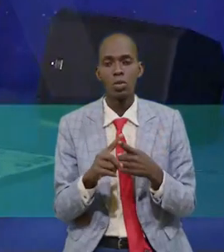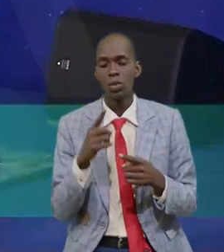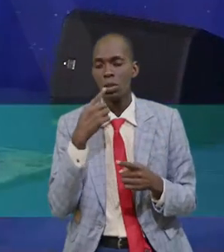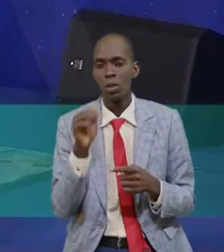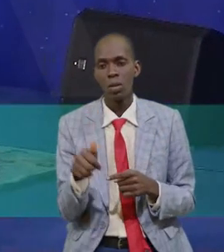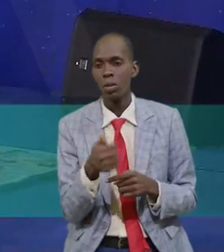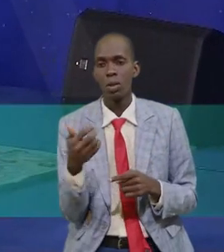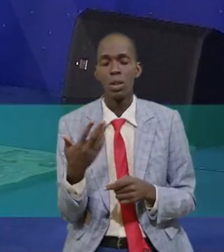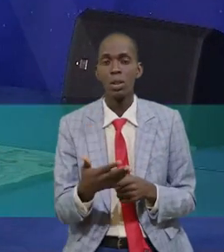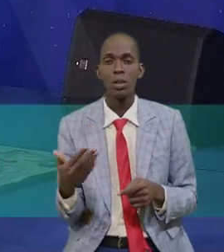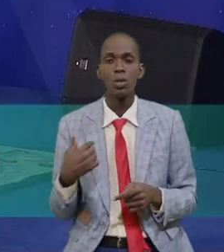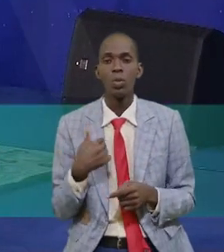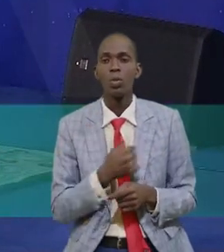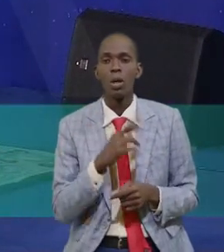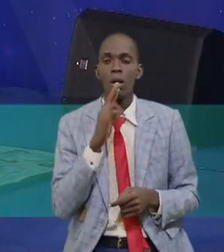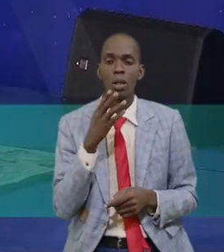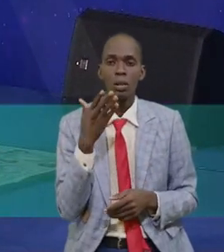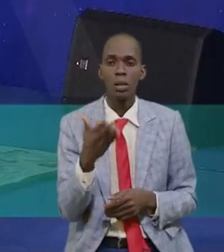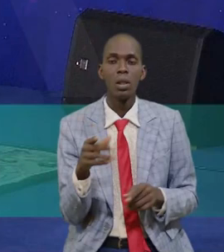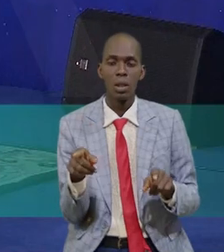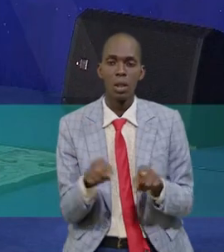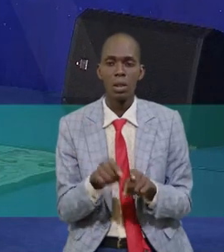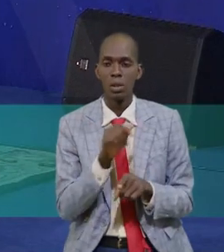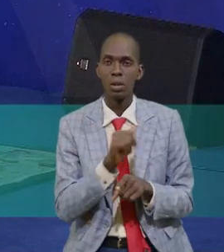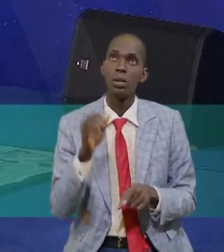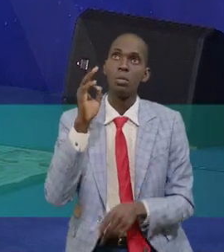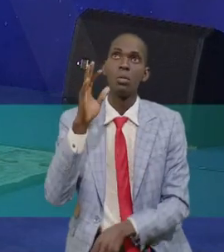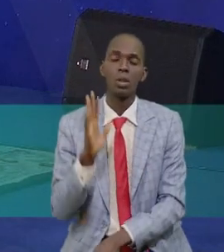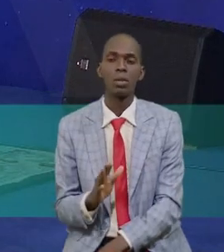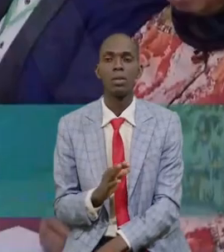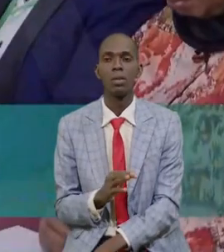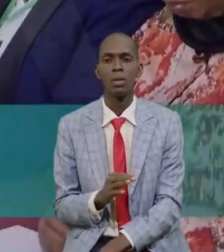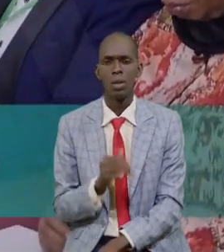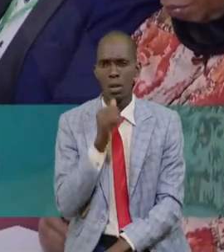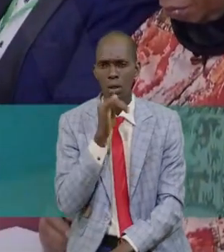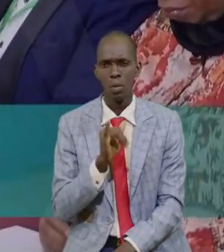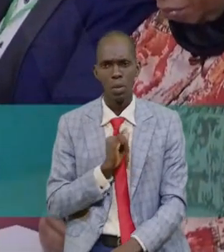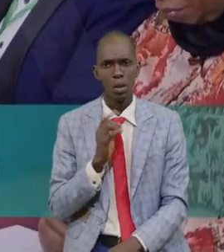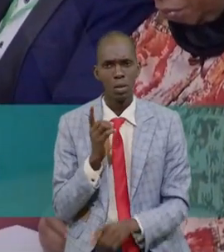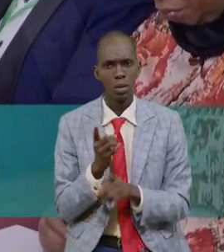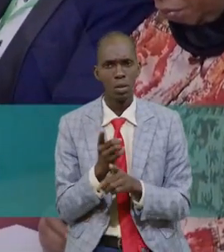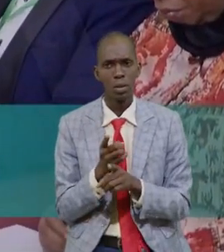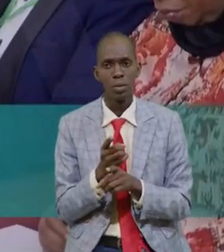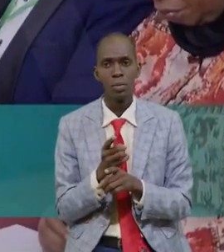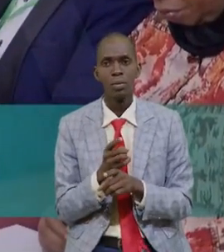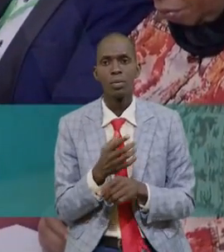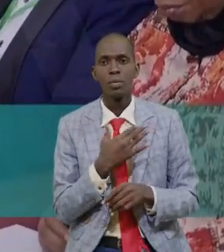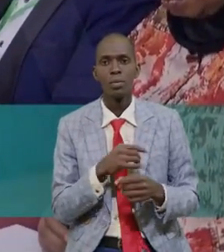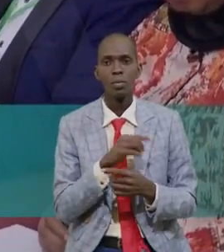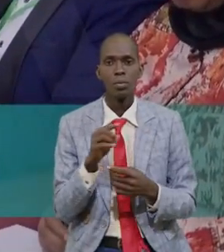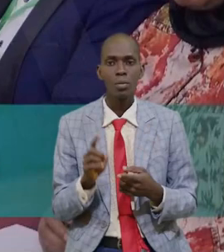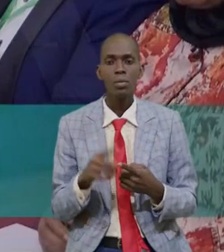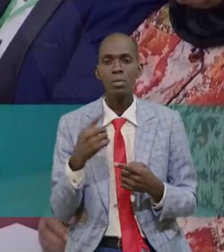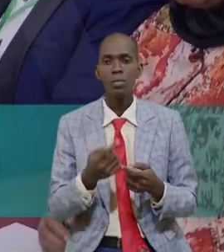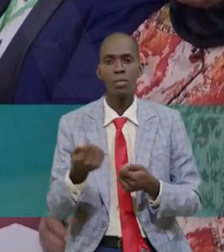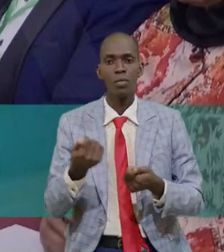thing. We're there as ministers. Am I right? And when the driver